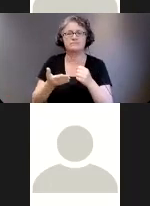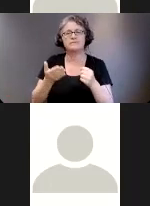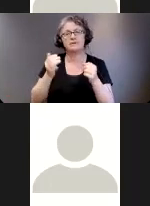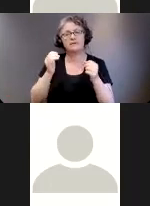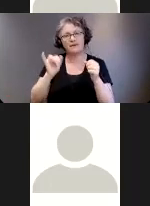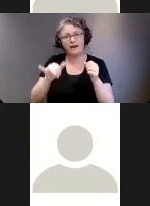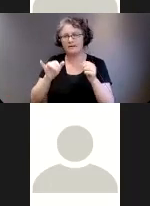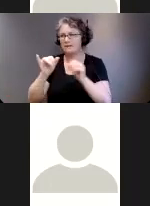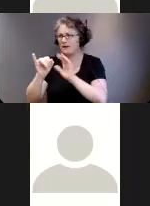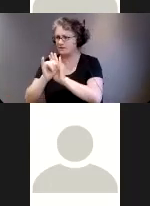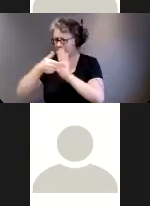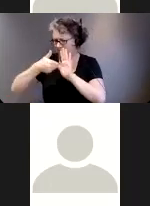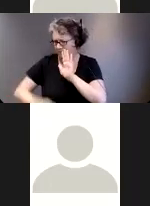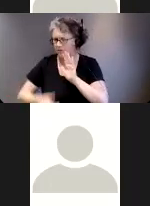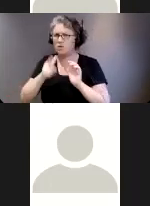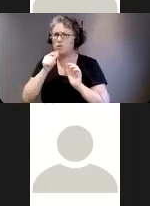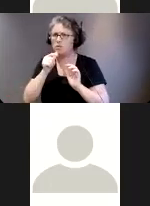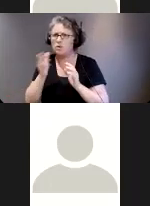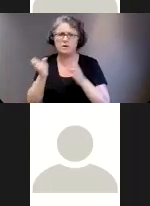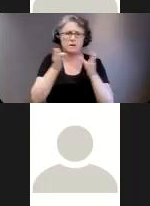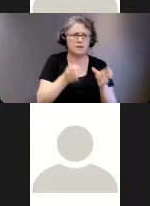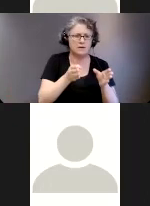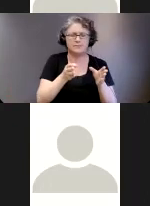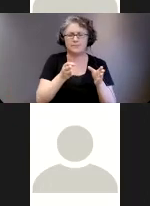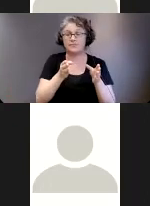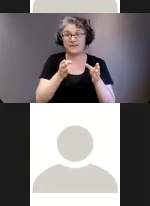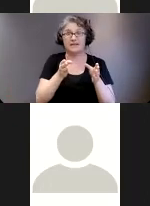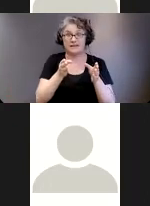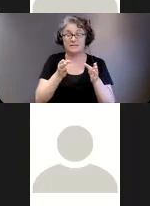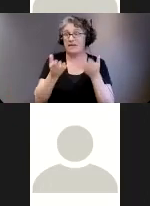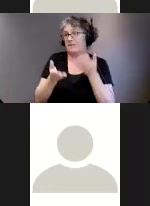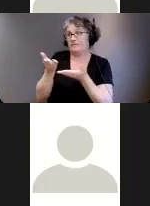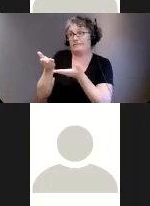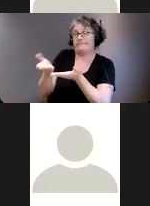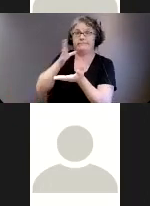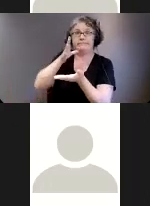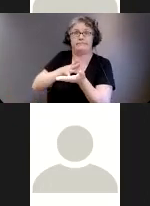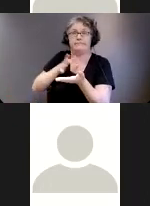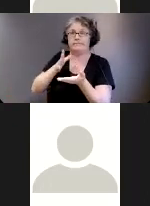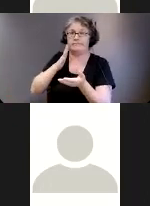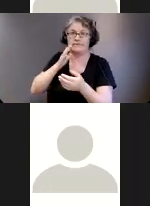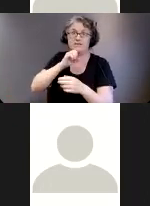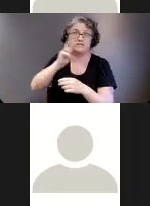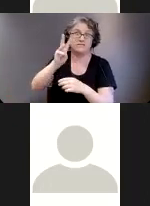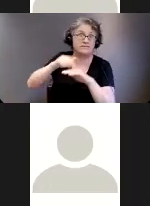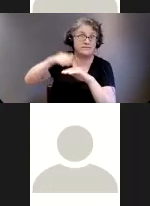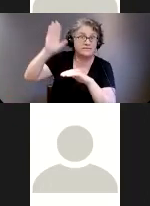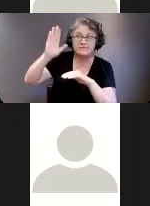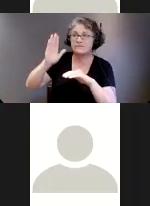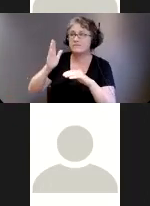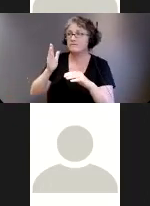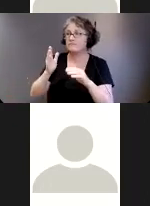intersections of identity, that they are perhaps even